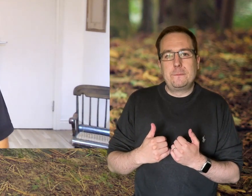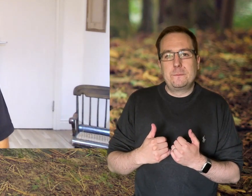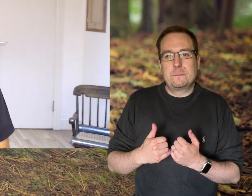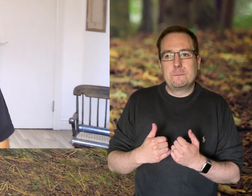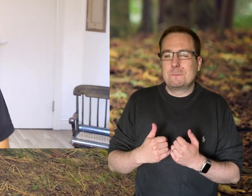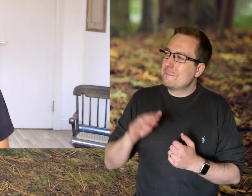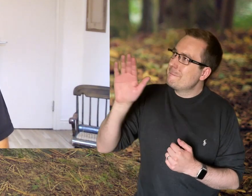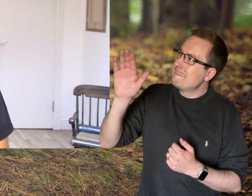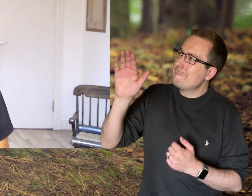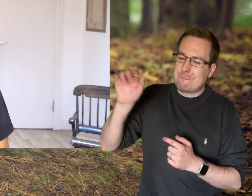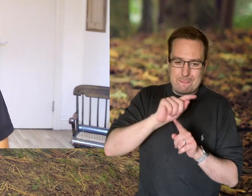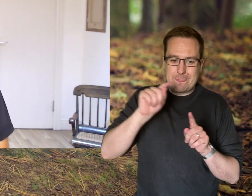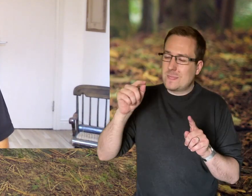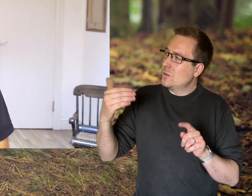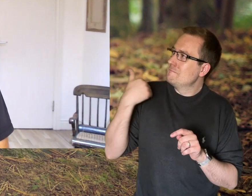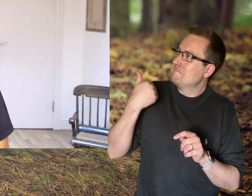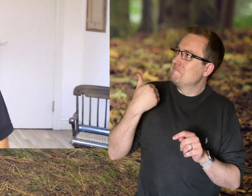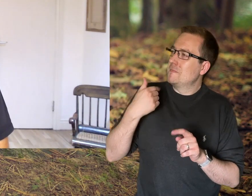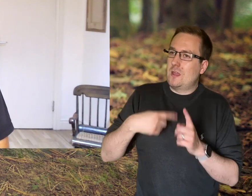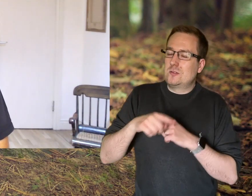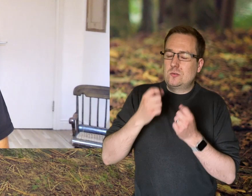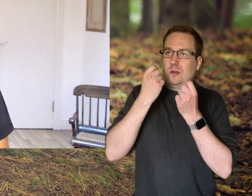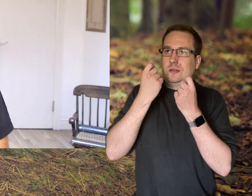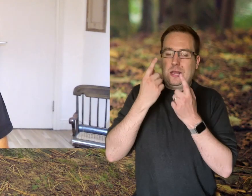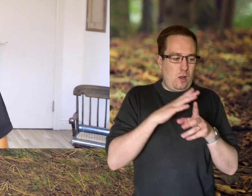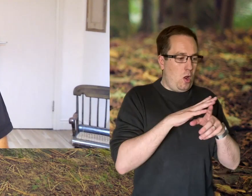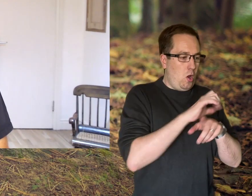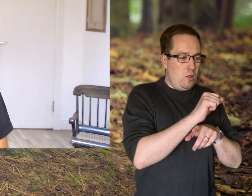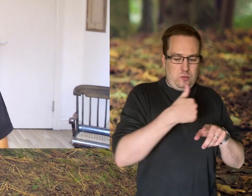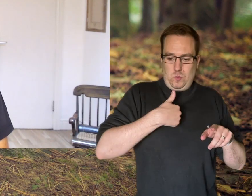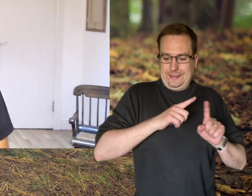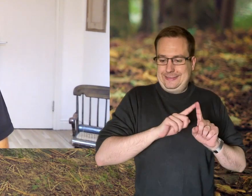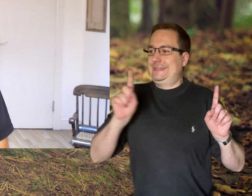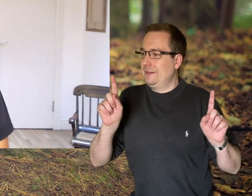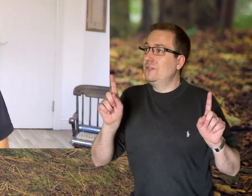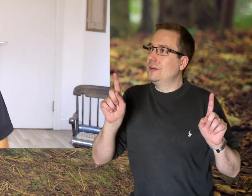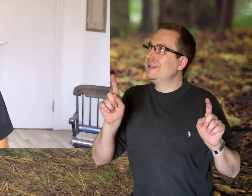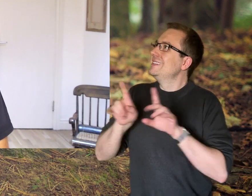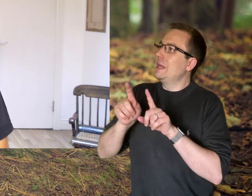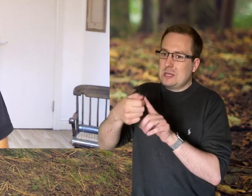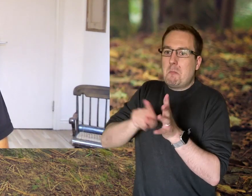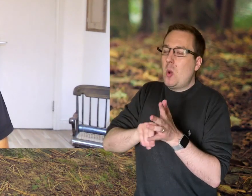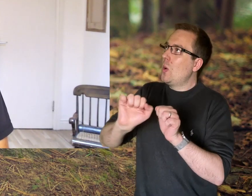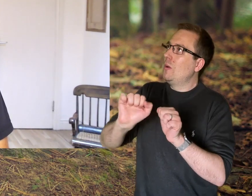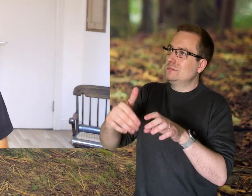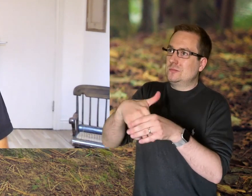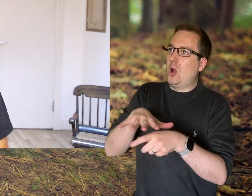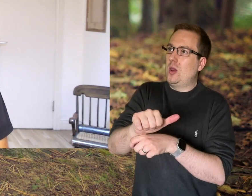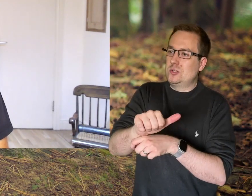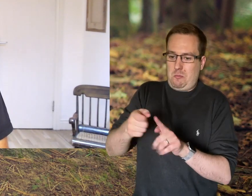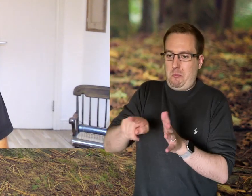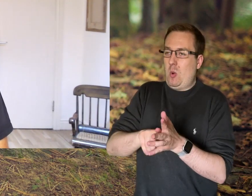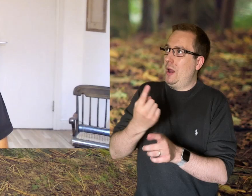And God, would you speak to us about being radical? In the same way that Paul was so radical with the Ephesians, would you speak to